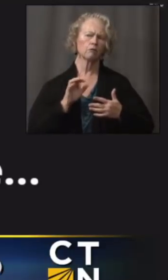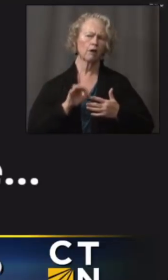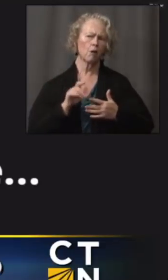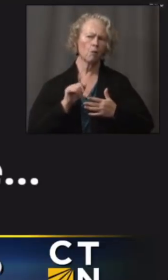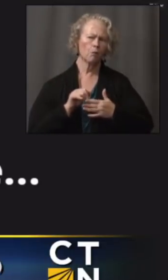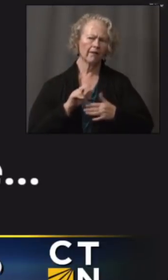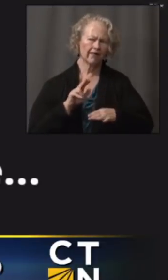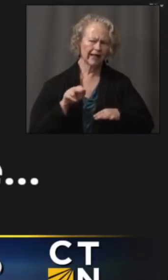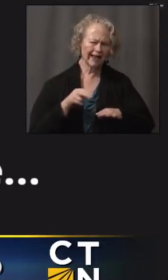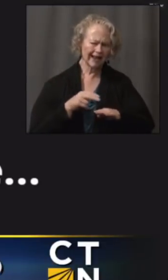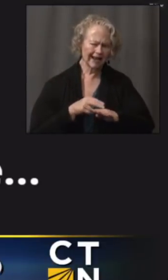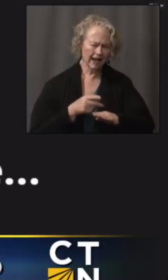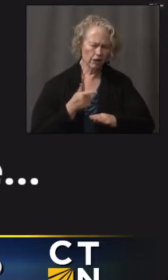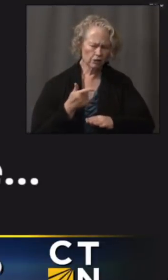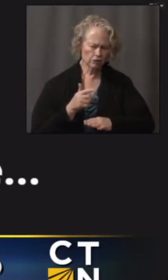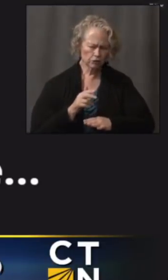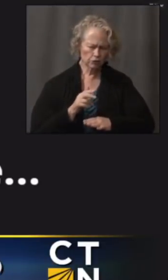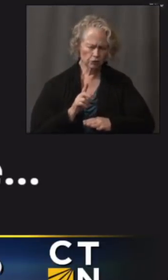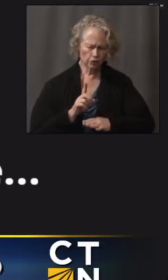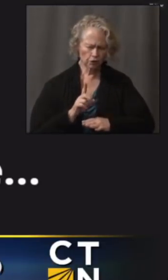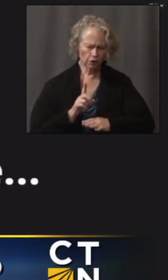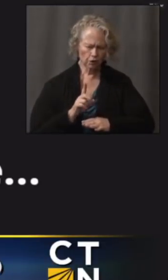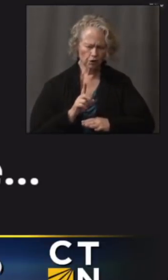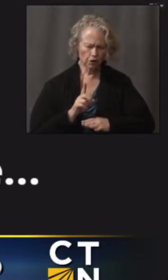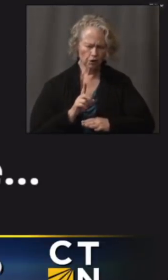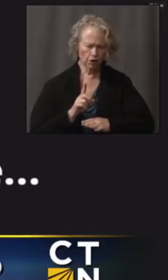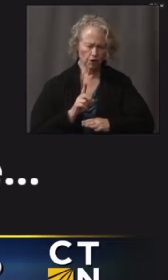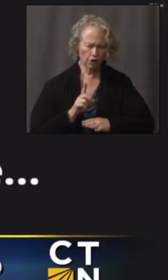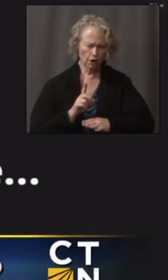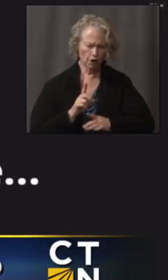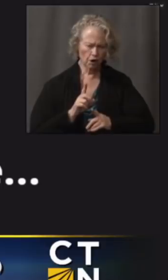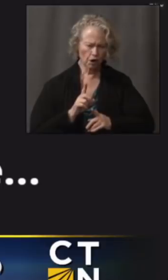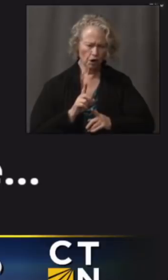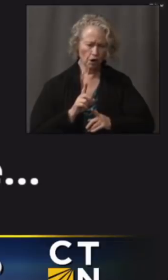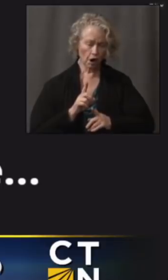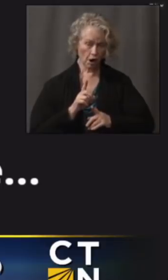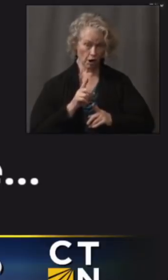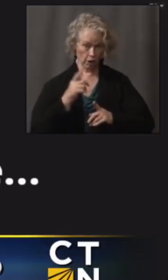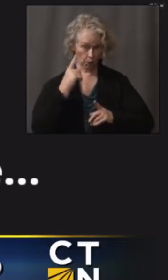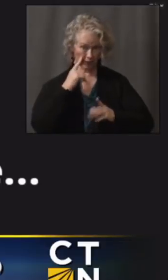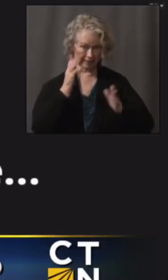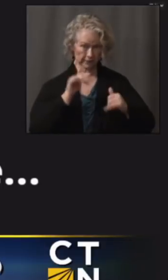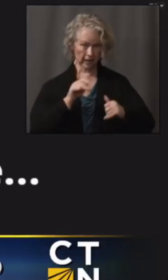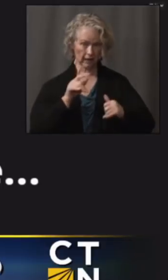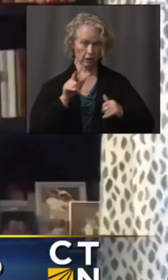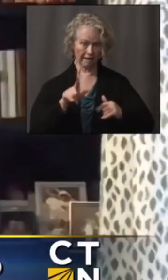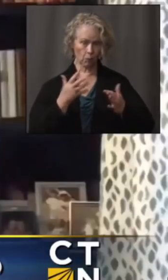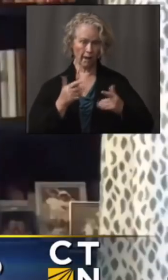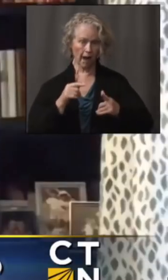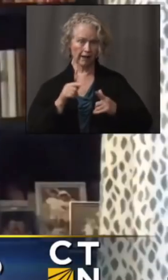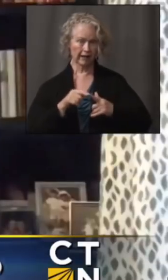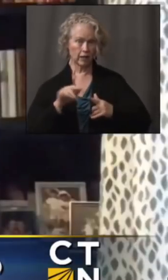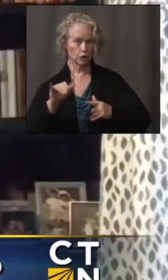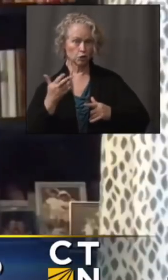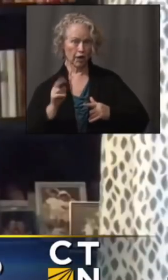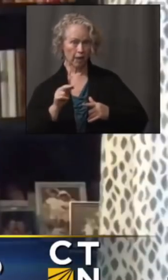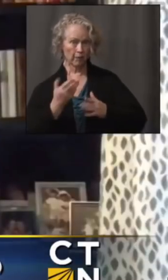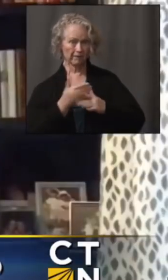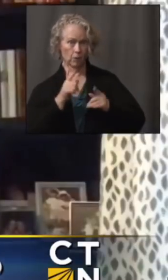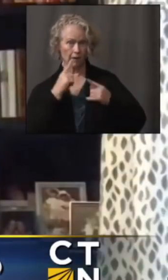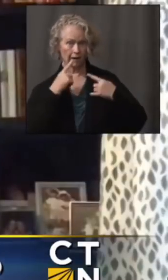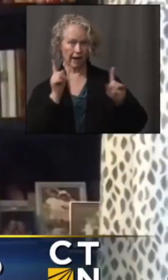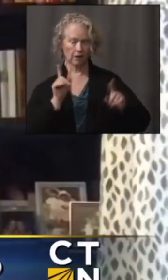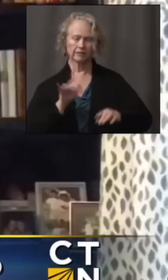signals you're getting from this White House? And is that something that might have to wait for January 20th? Oh, we'll see. But look, the Guard